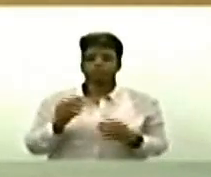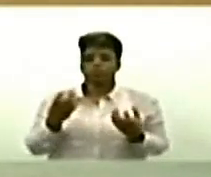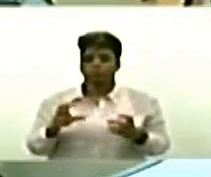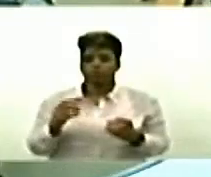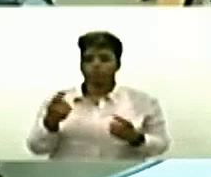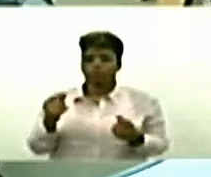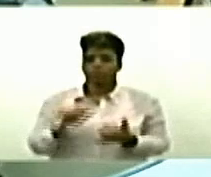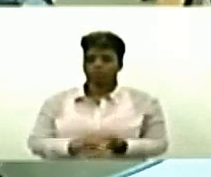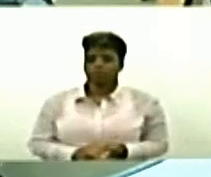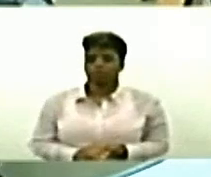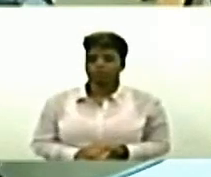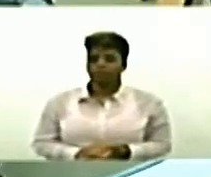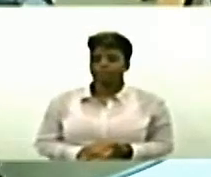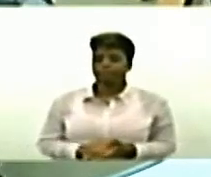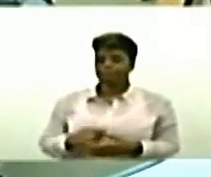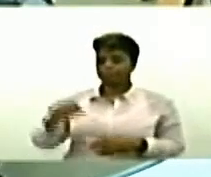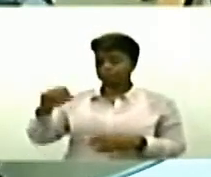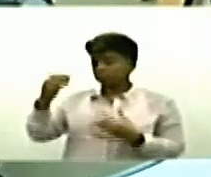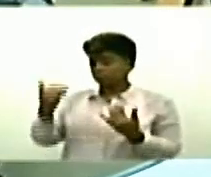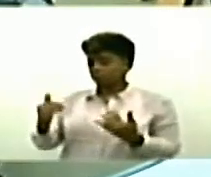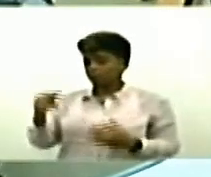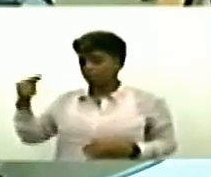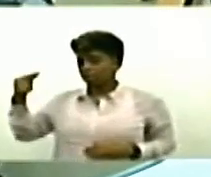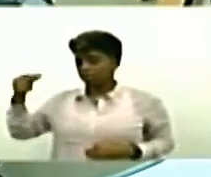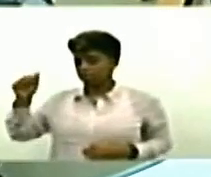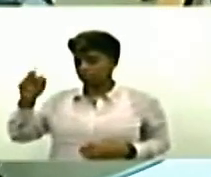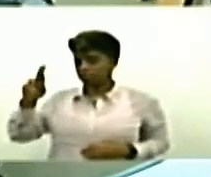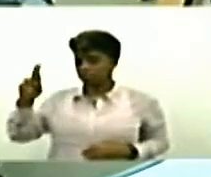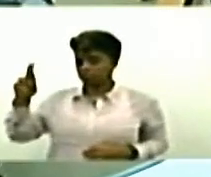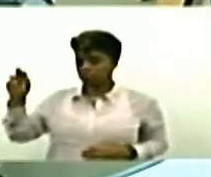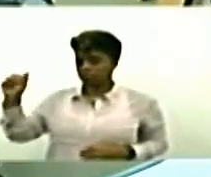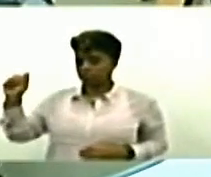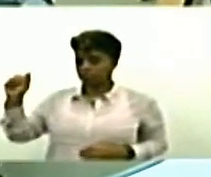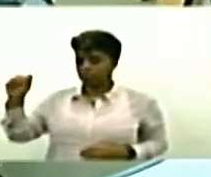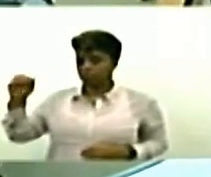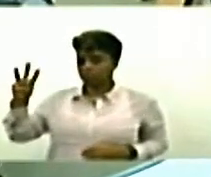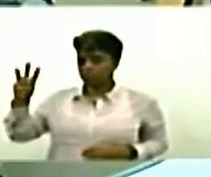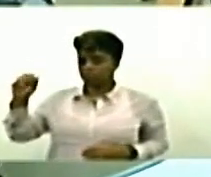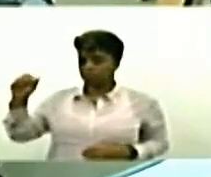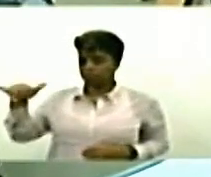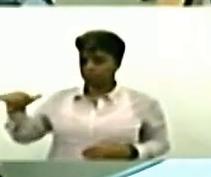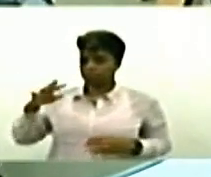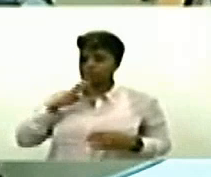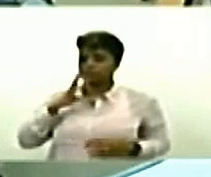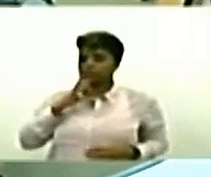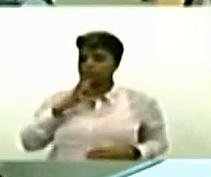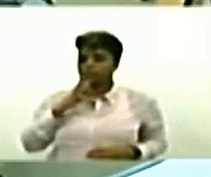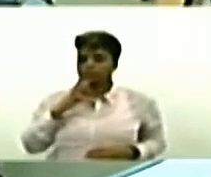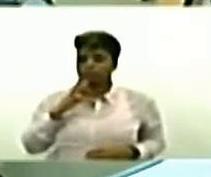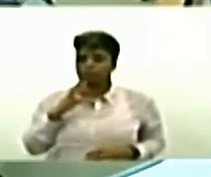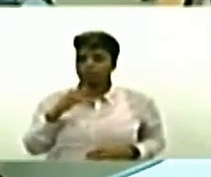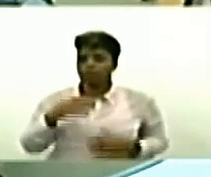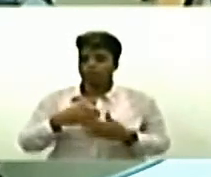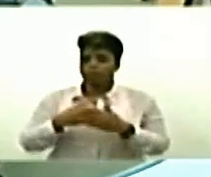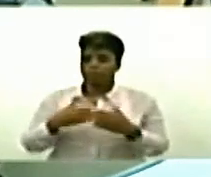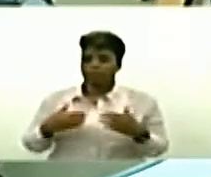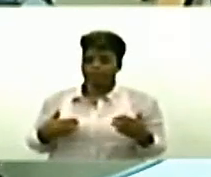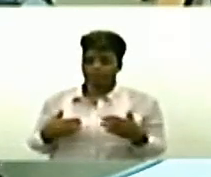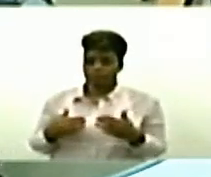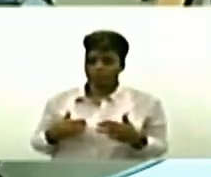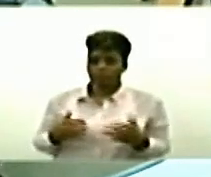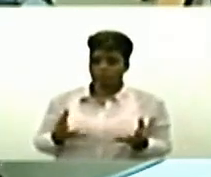Mr. President, before we look to close this bill, Mr. Chair, sorry, before we look to close this